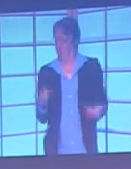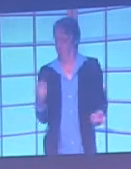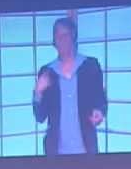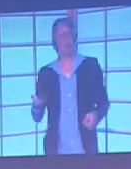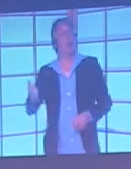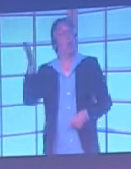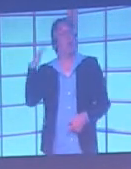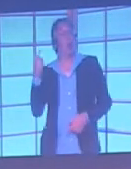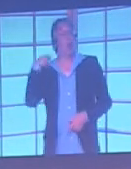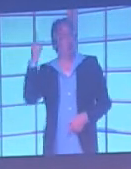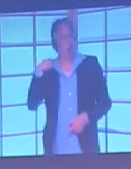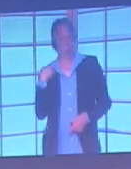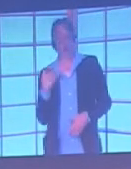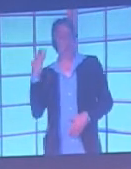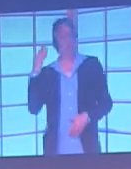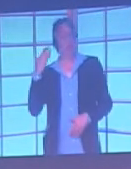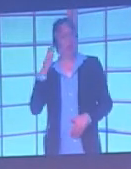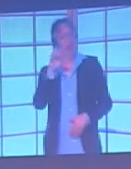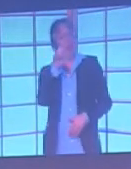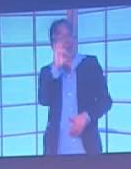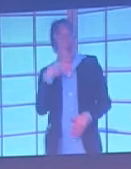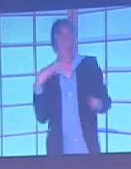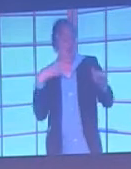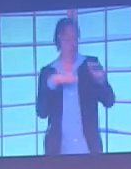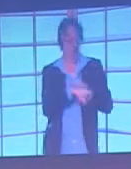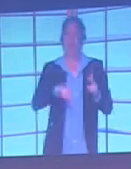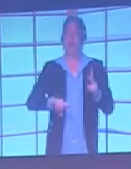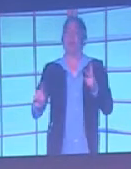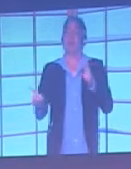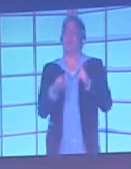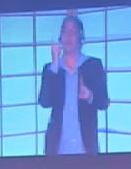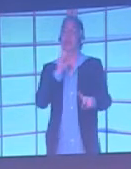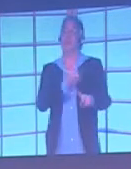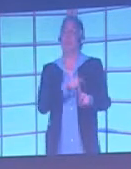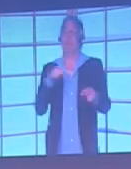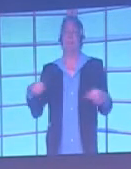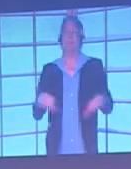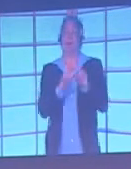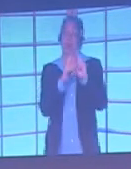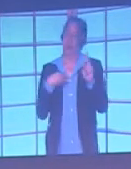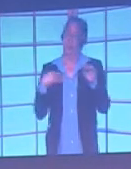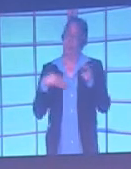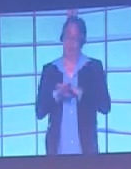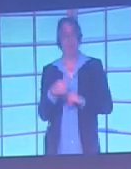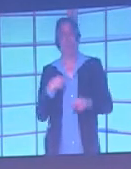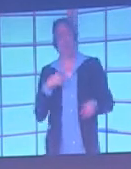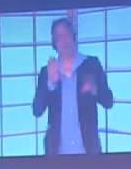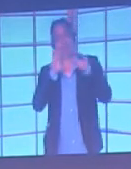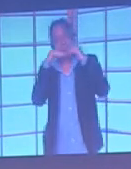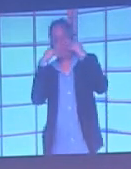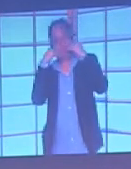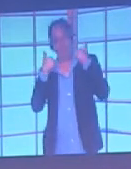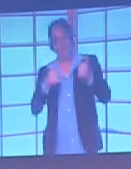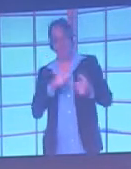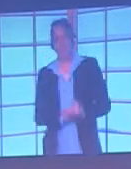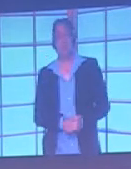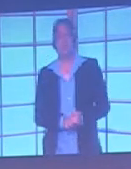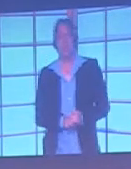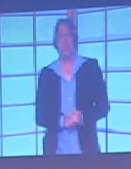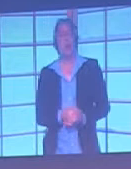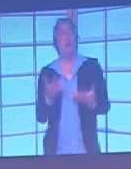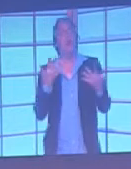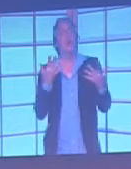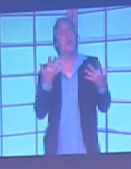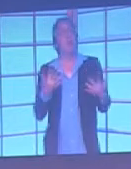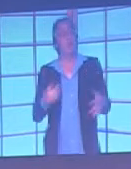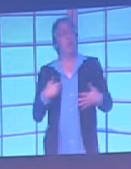in Paris. And I have big pleasure to talk to you about a big event that took place